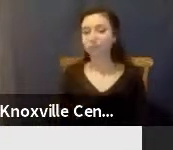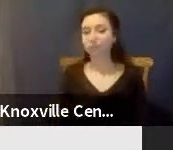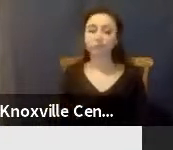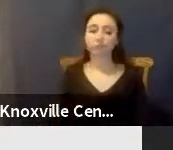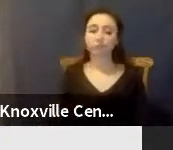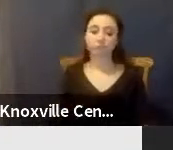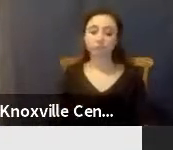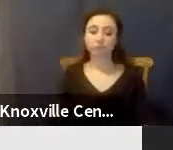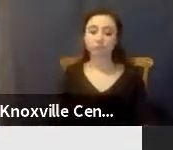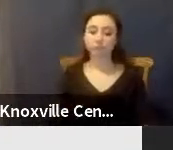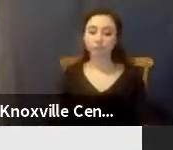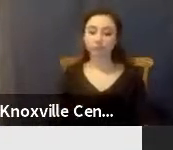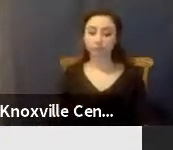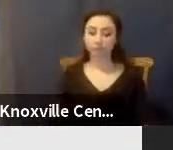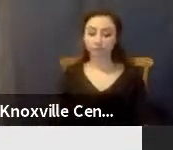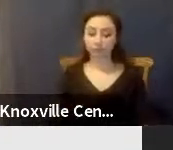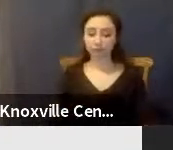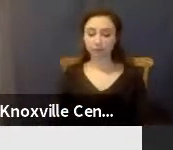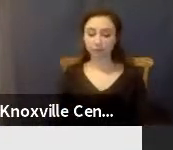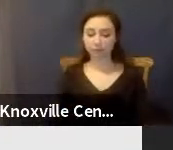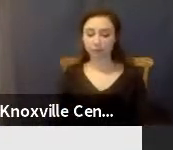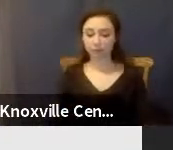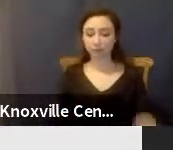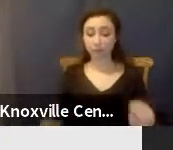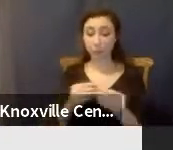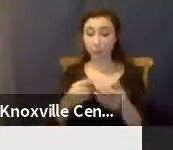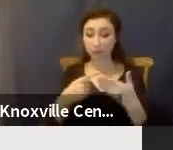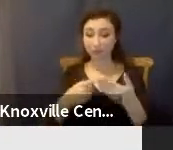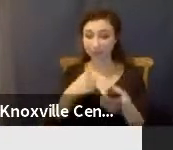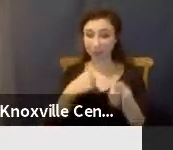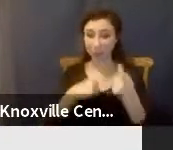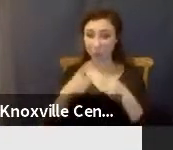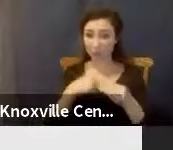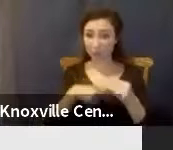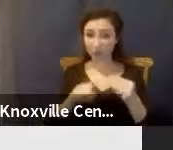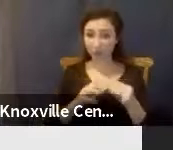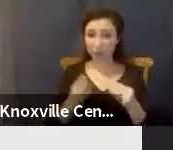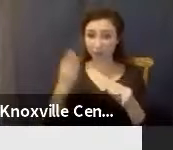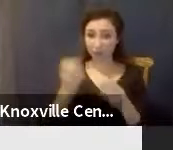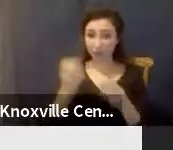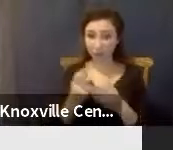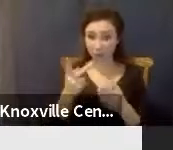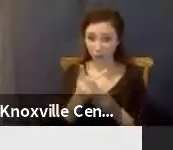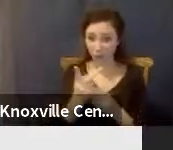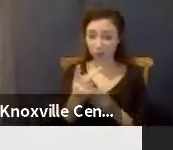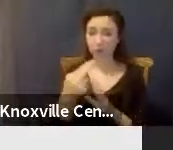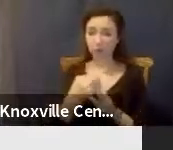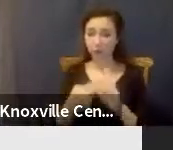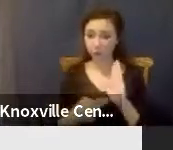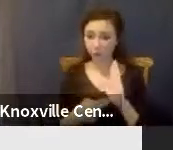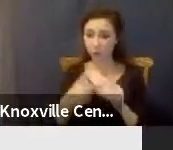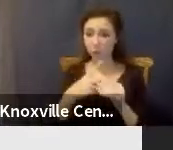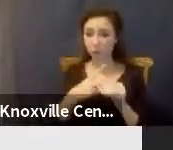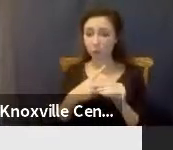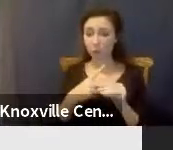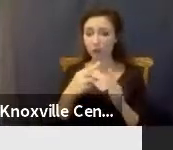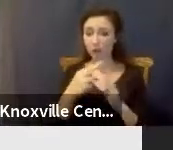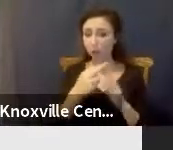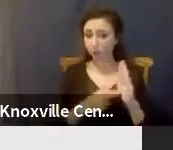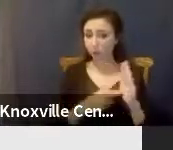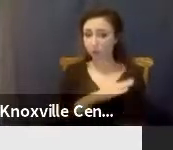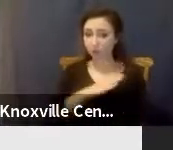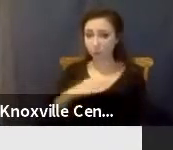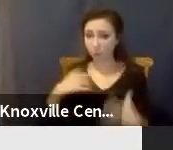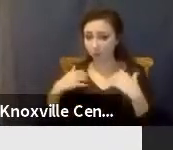Other discussion, questions on the motion to approve the rules of the Board of Health?